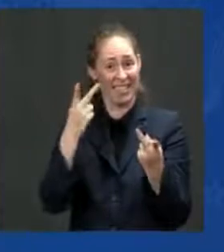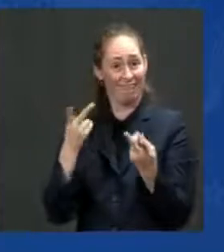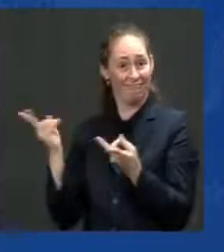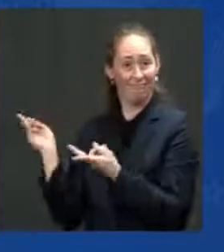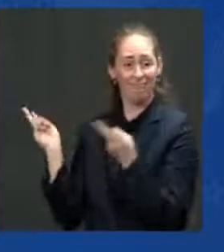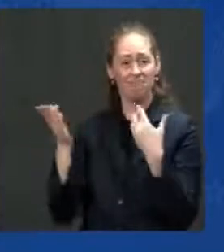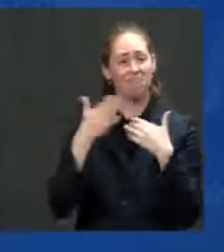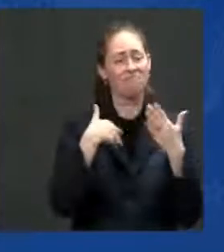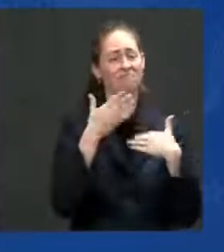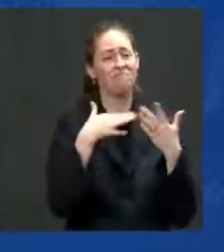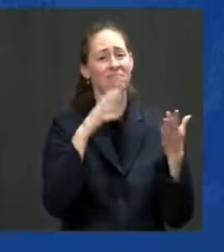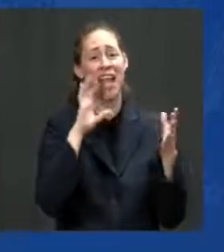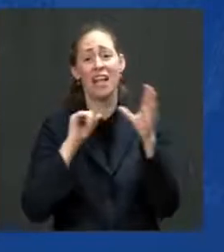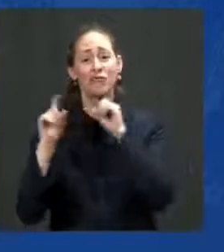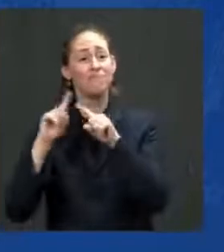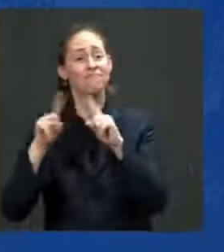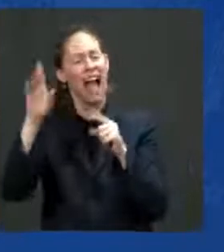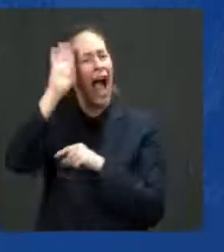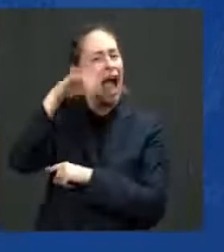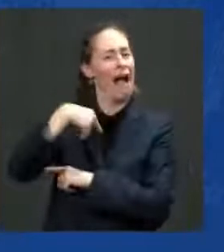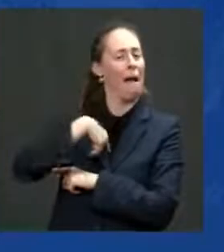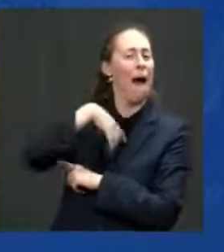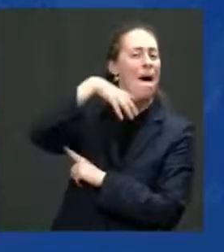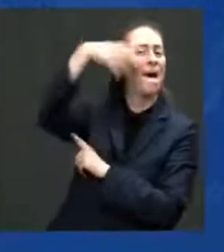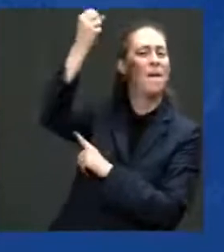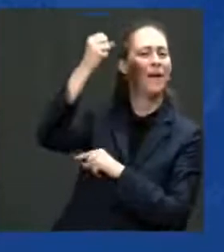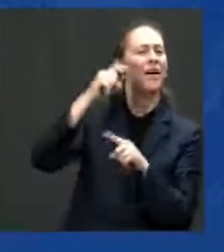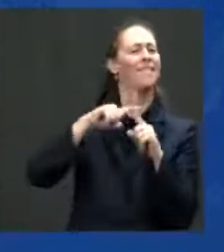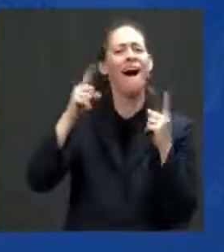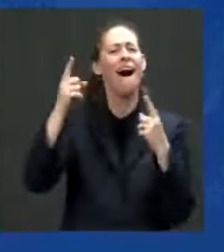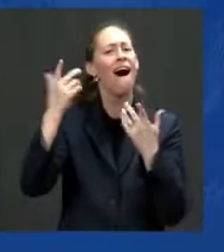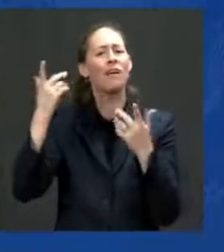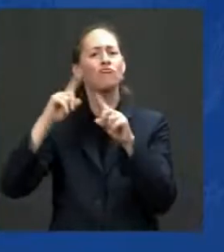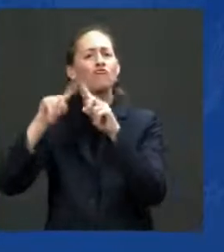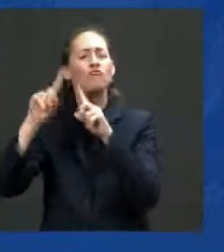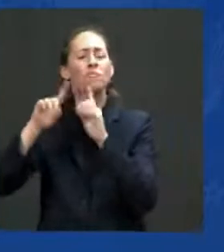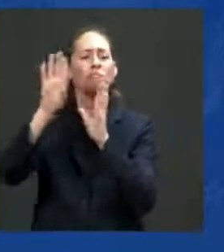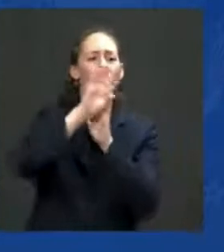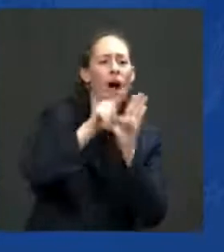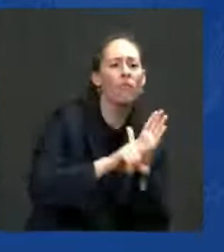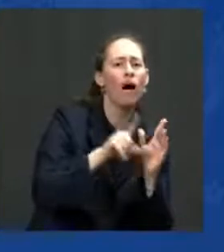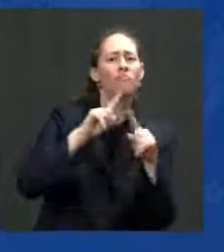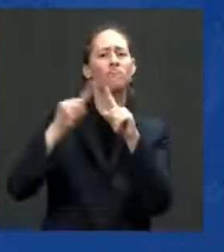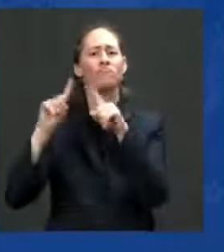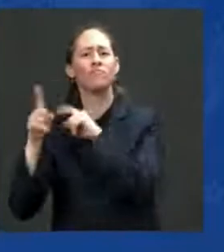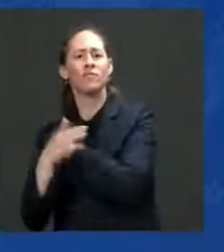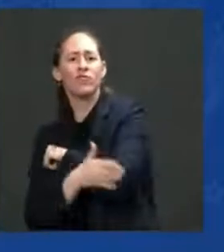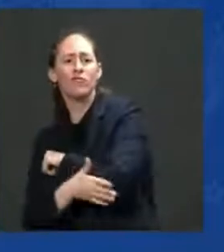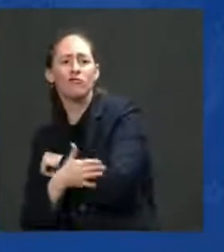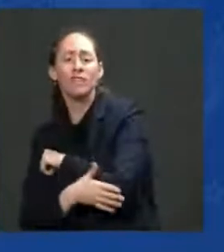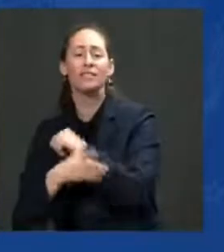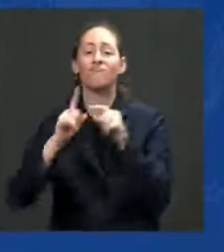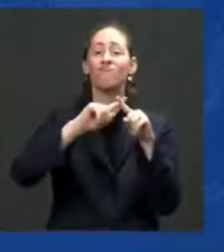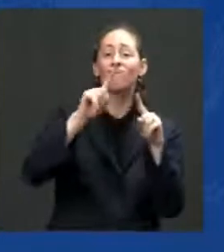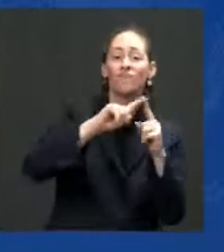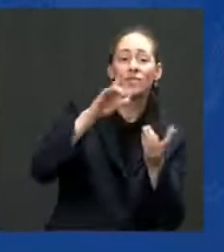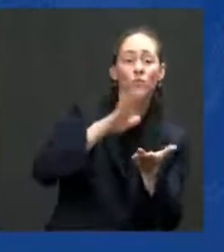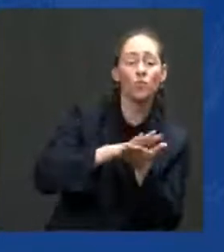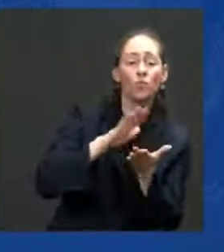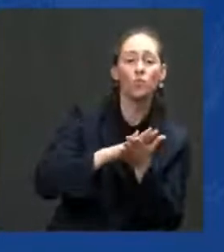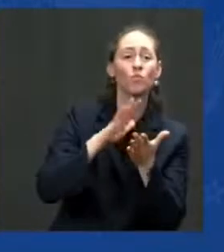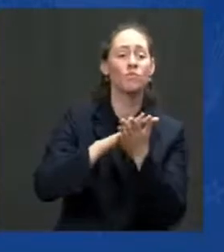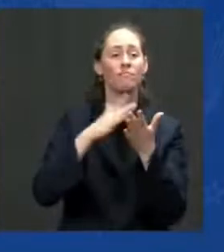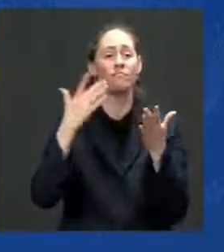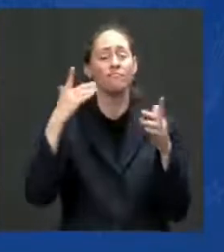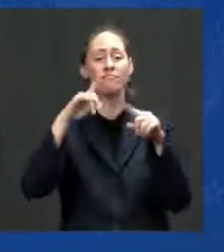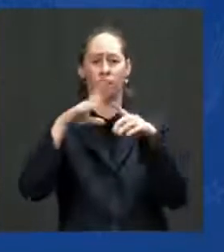older than most of them. But we come from a lot of different places across the country, a lot of different schools, a lot of different backgrounds. But we love each other. We're